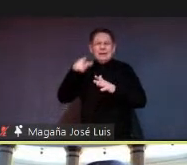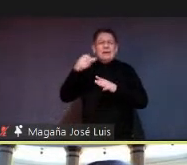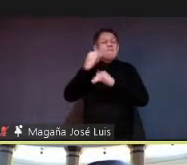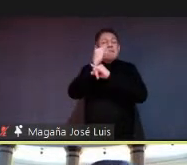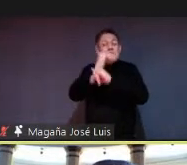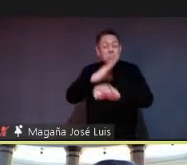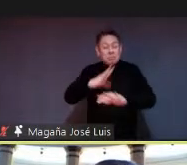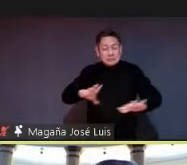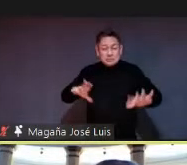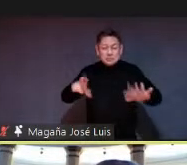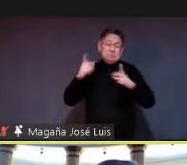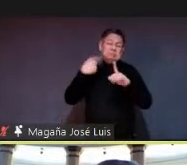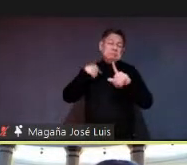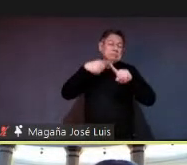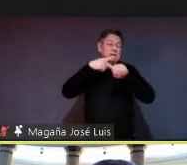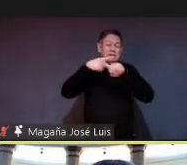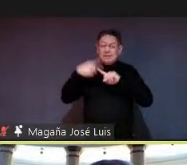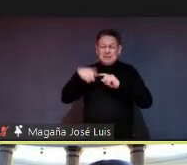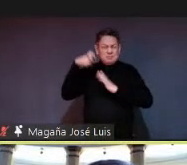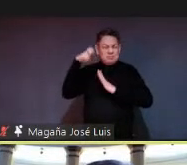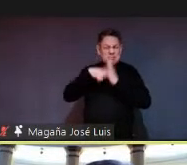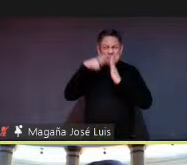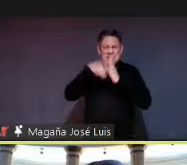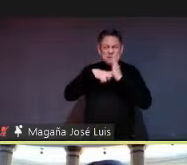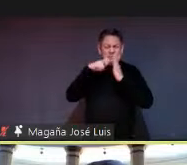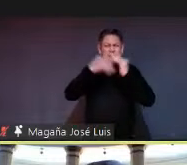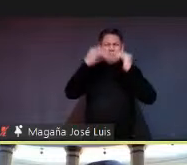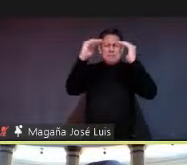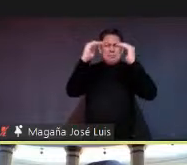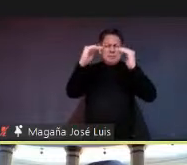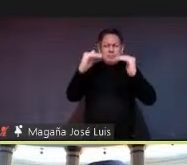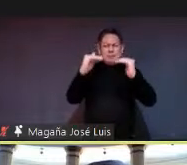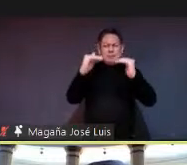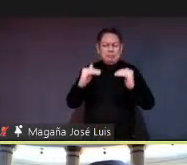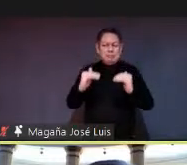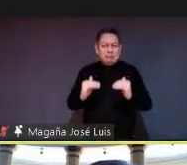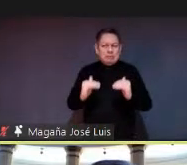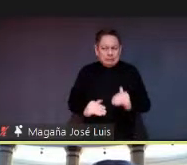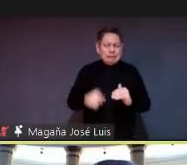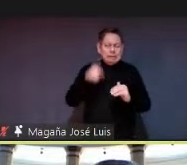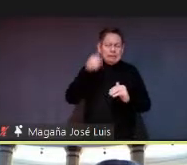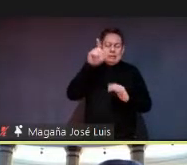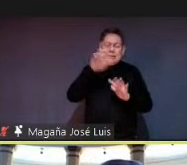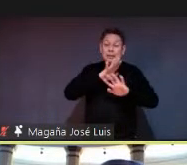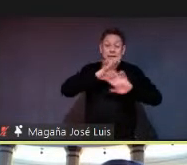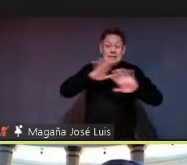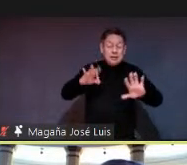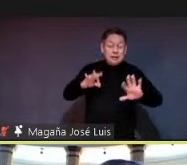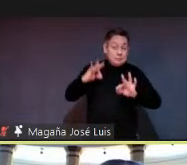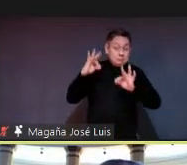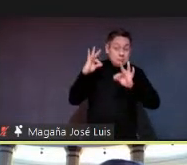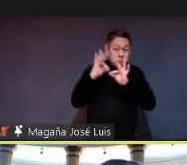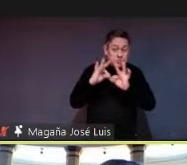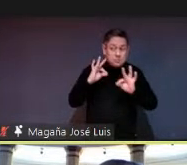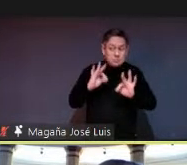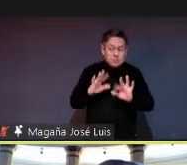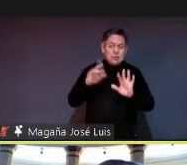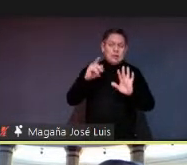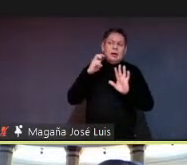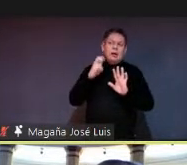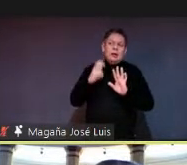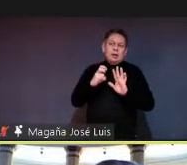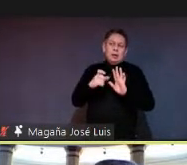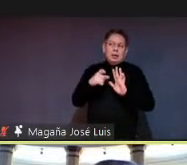teaching system having the teachers as the major players, a knowledge gap regarding basic and clinical